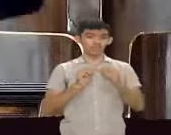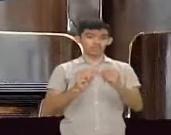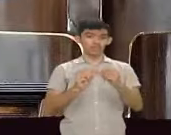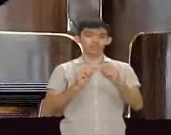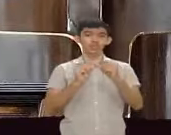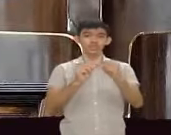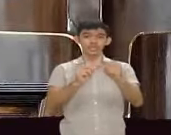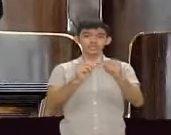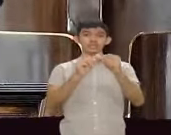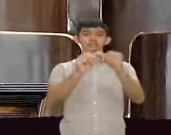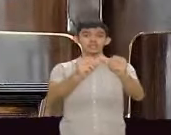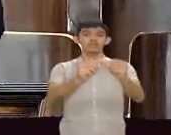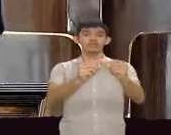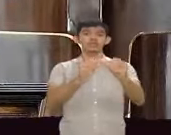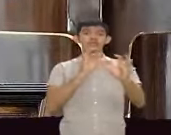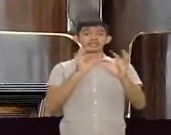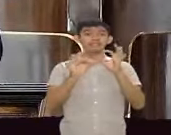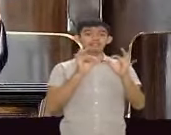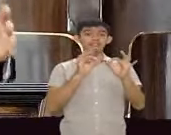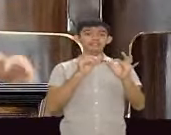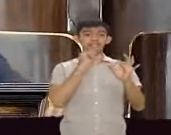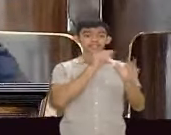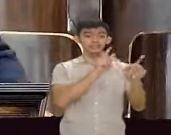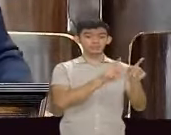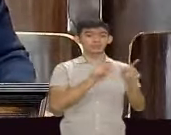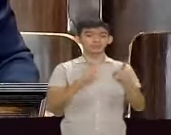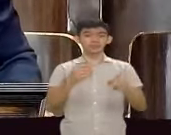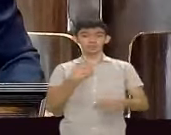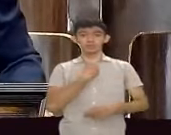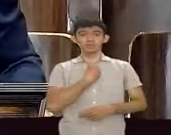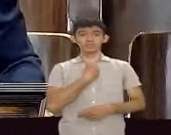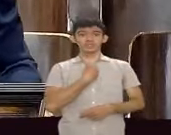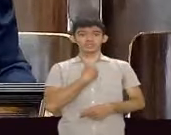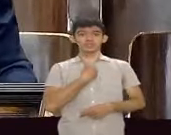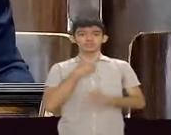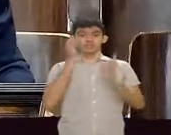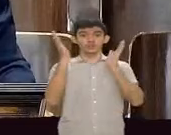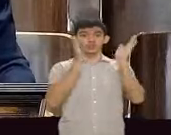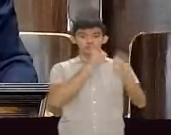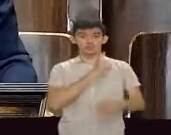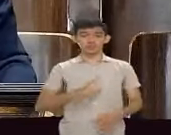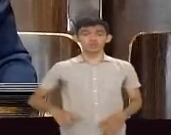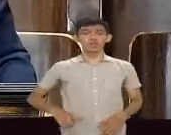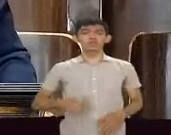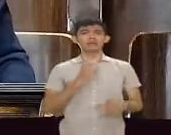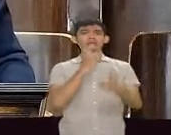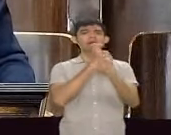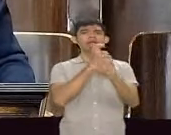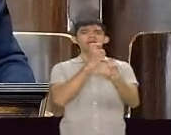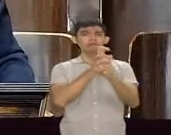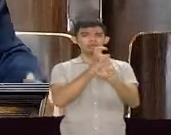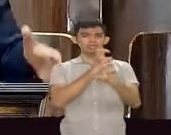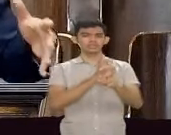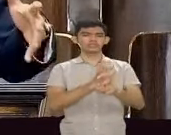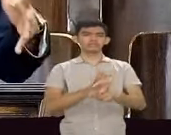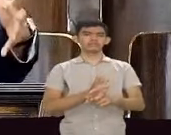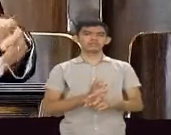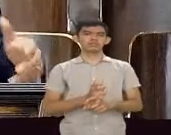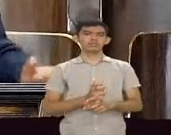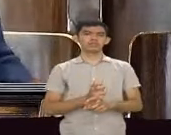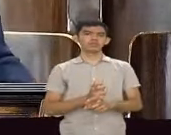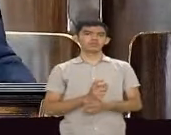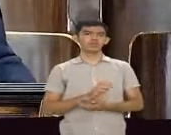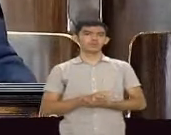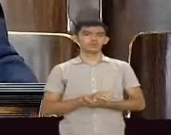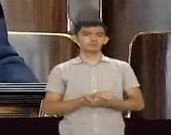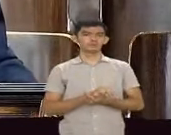If you do not have a mindset of serving the Lord, lisod gyud kaayo. I appreciate people who come and